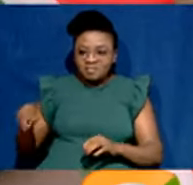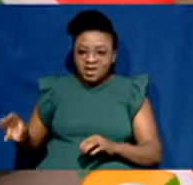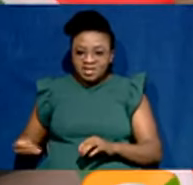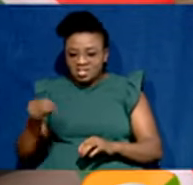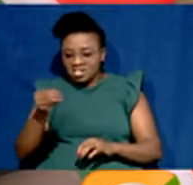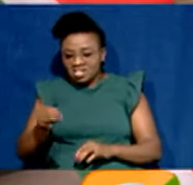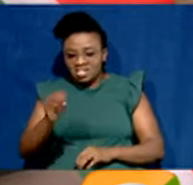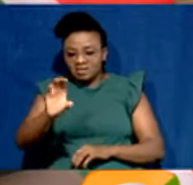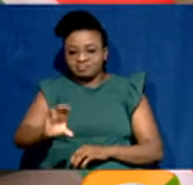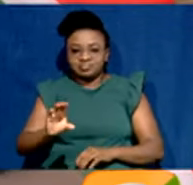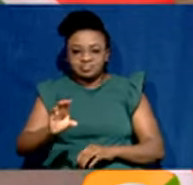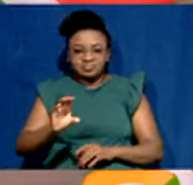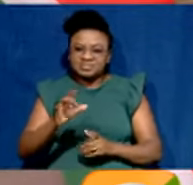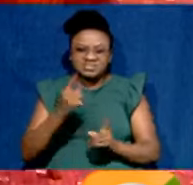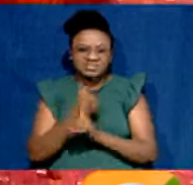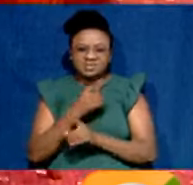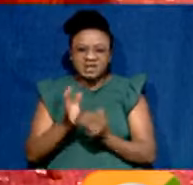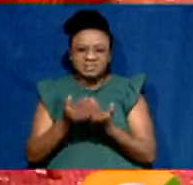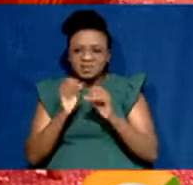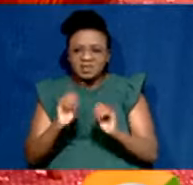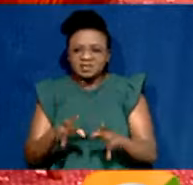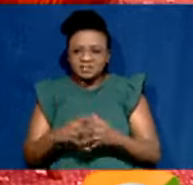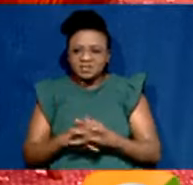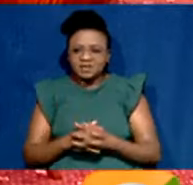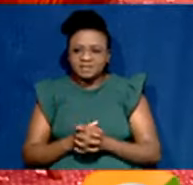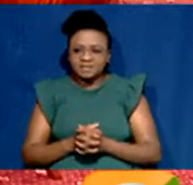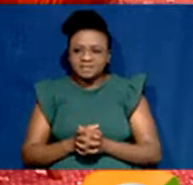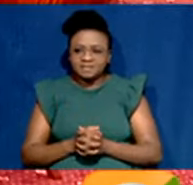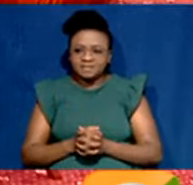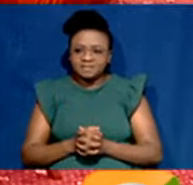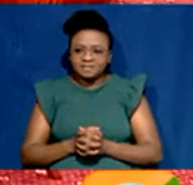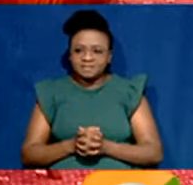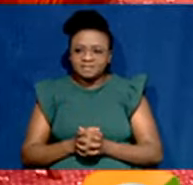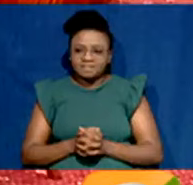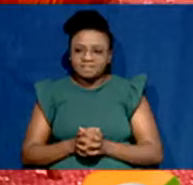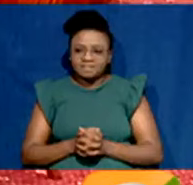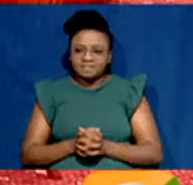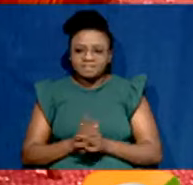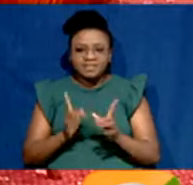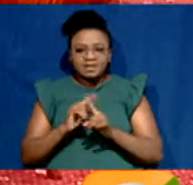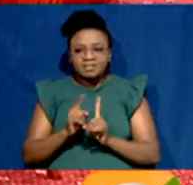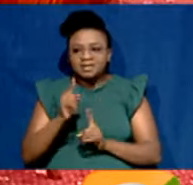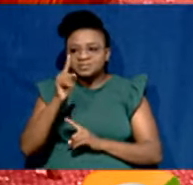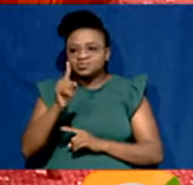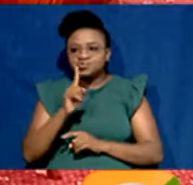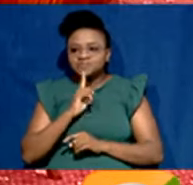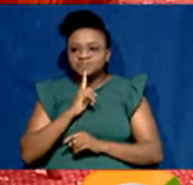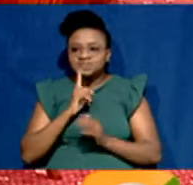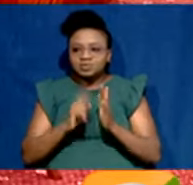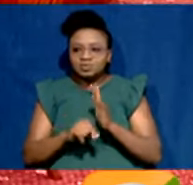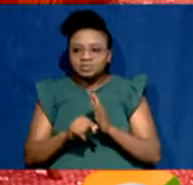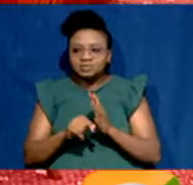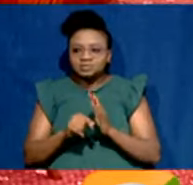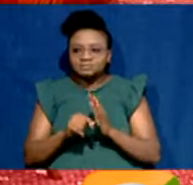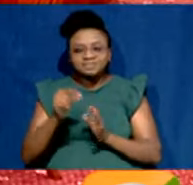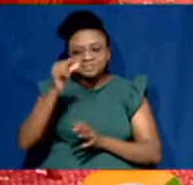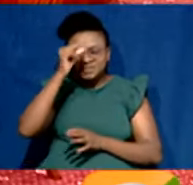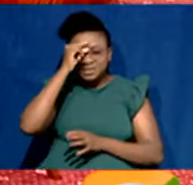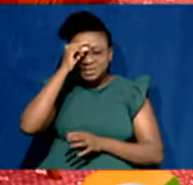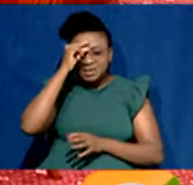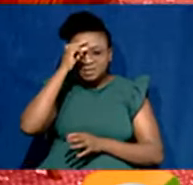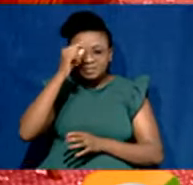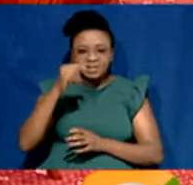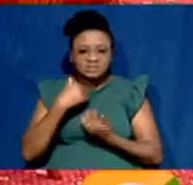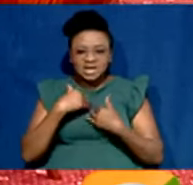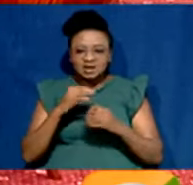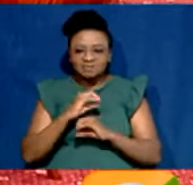and putting it in this other pocket? Mheshimiwa Rais, unaposema kwamba bei ya mafuta serikali haina uwezo mkubwa kuhusiana na bei ya